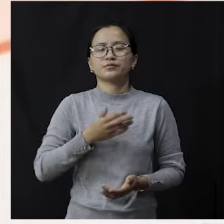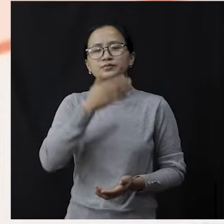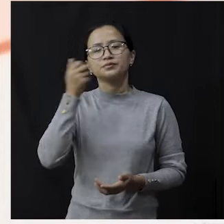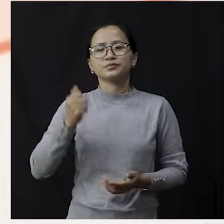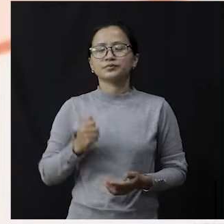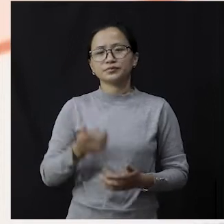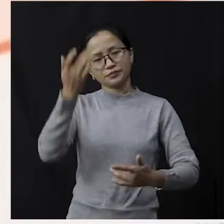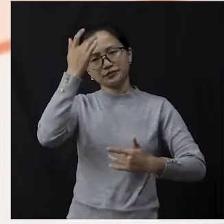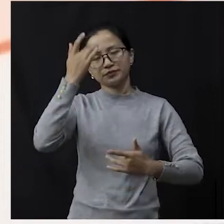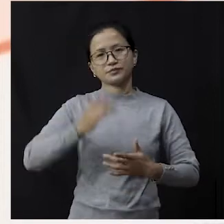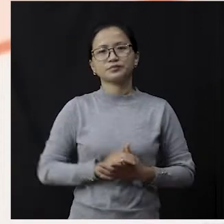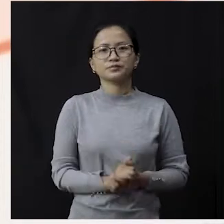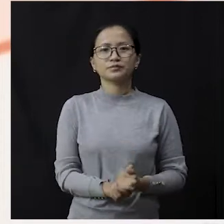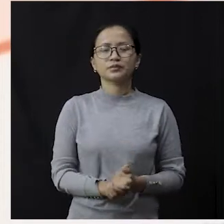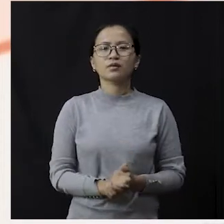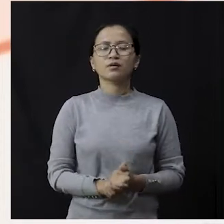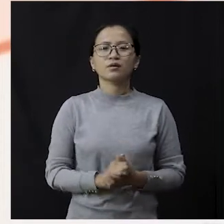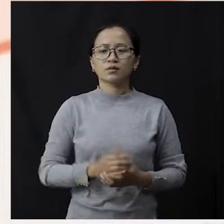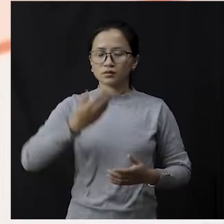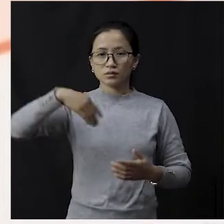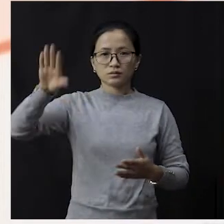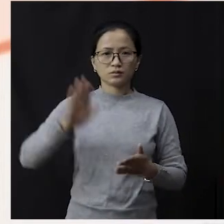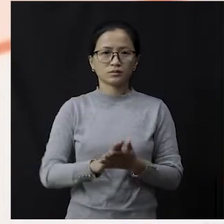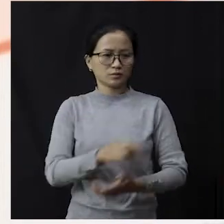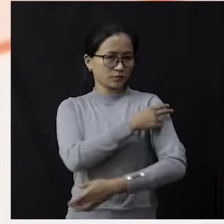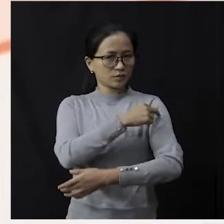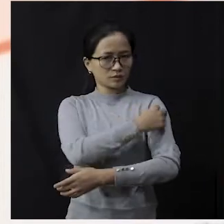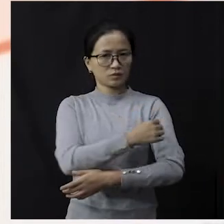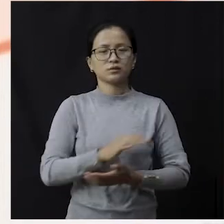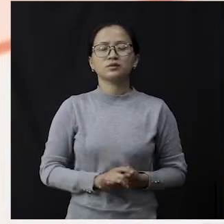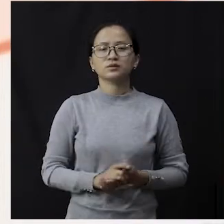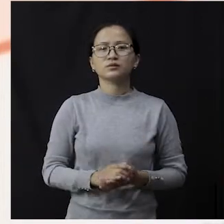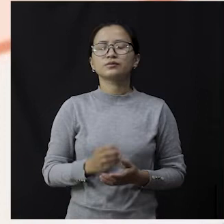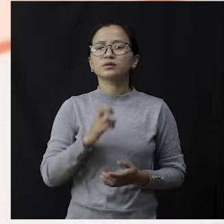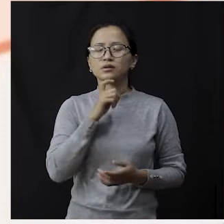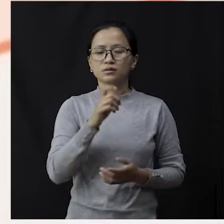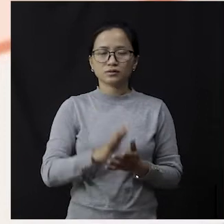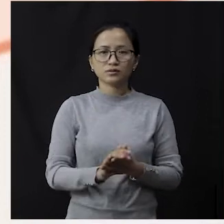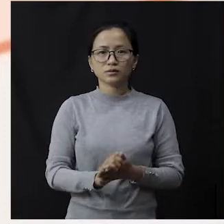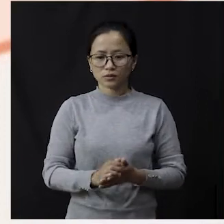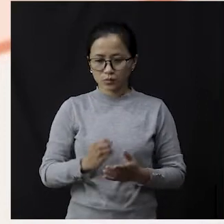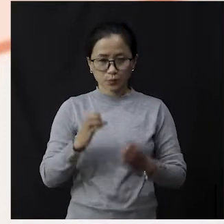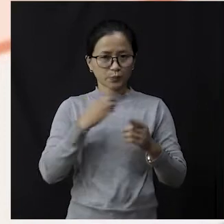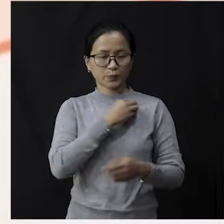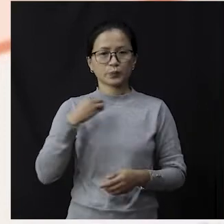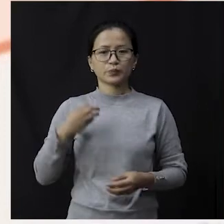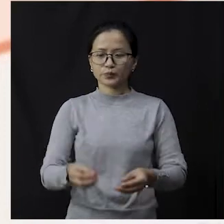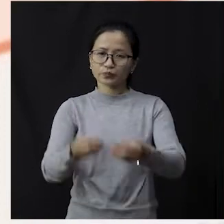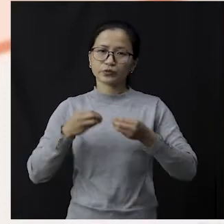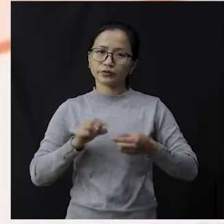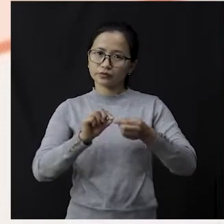better when we are sick. When we are sick, we go to the hospital and we consult the doctor. A doctor used to give